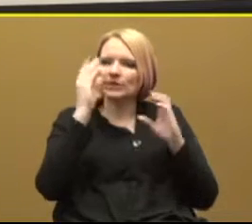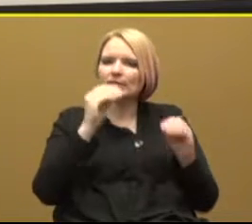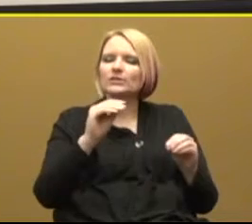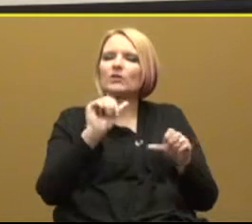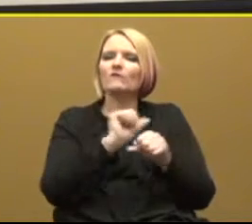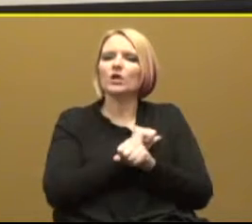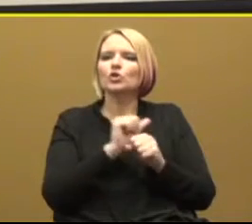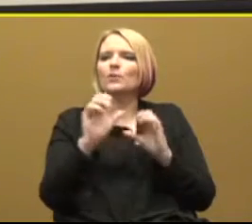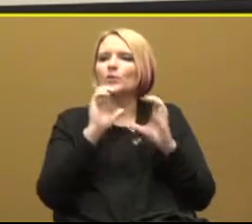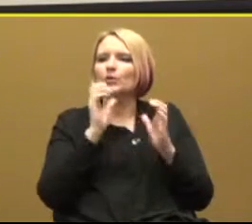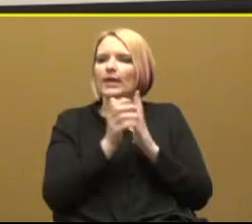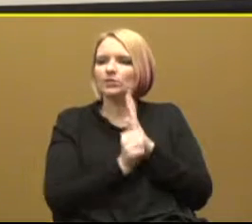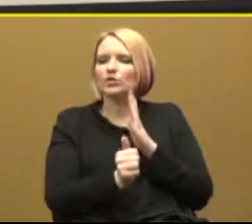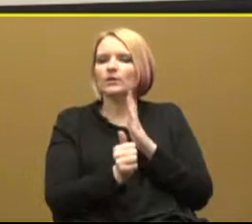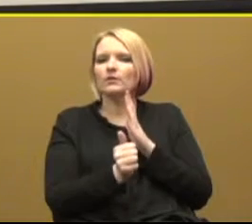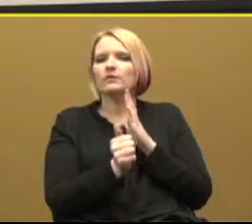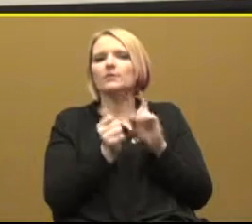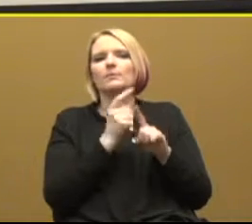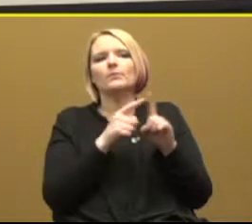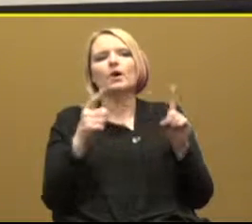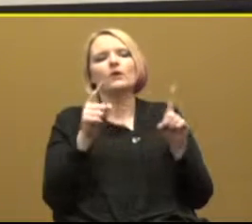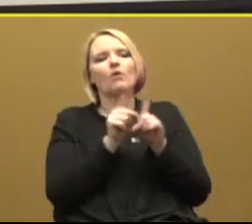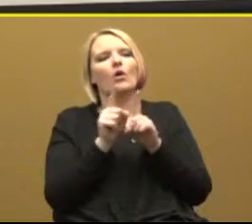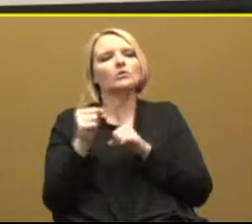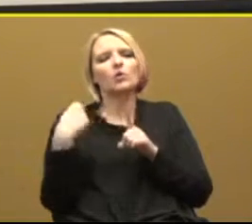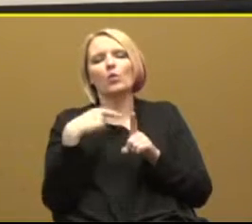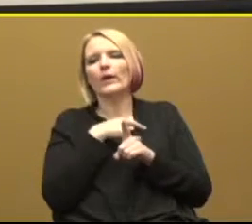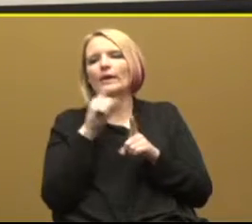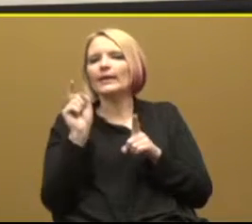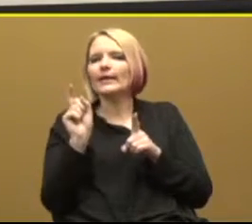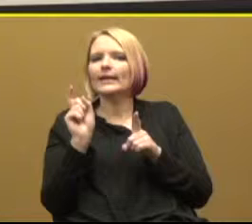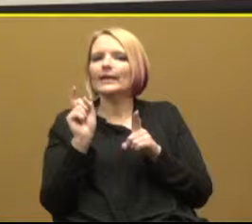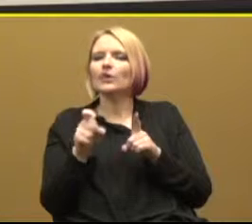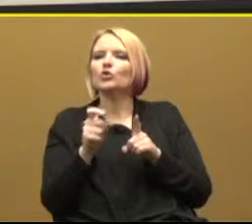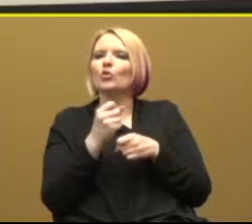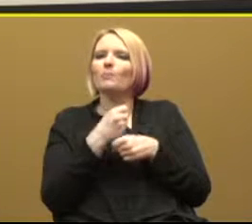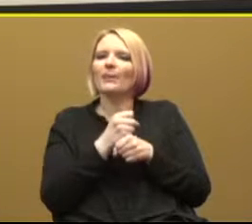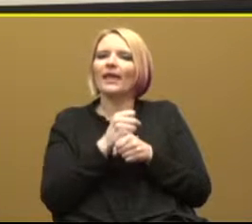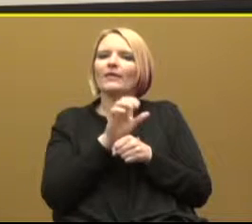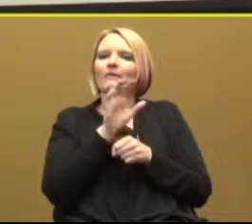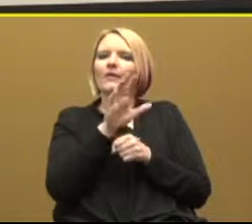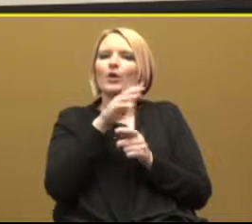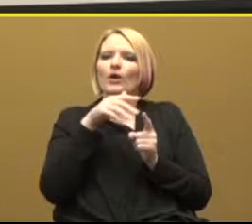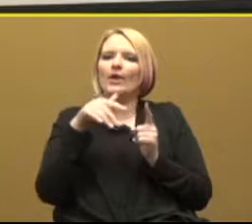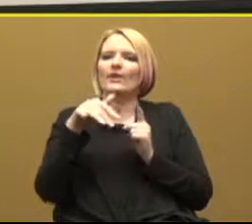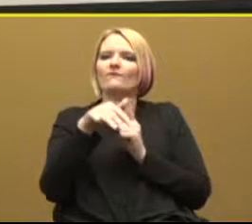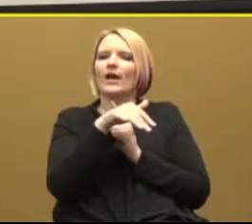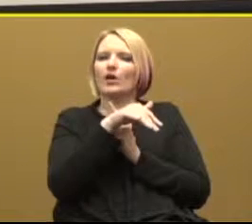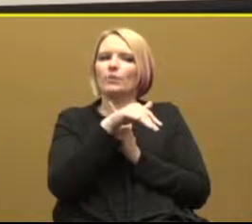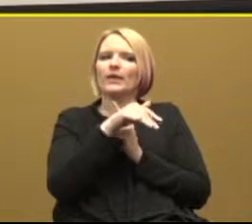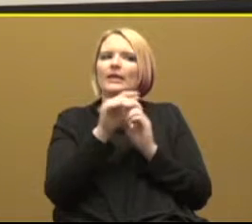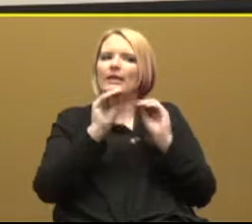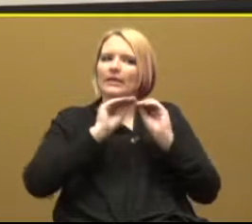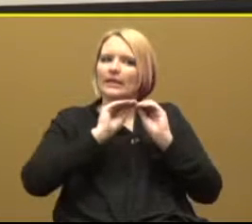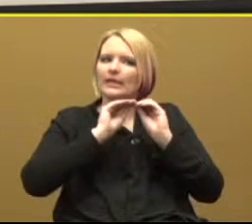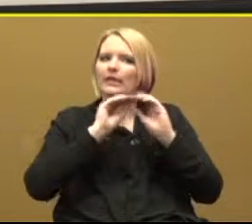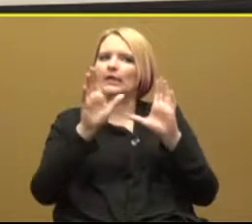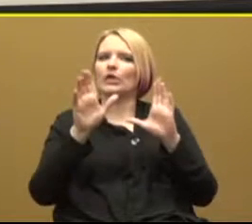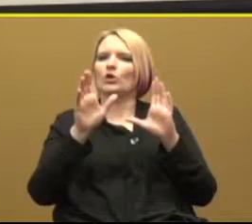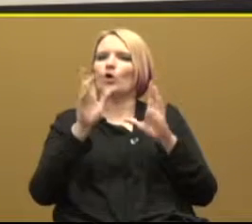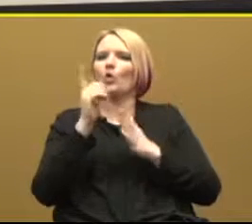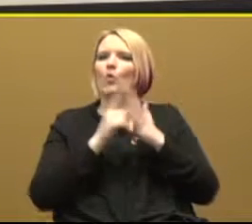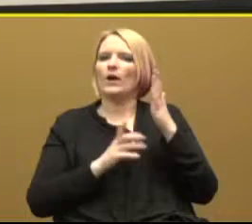functional communication skills, but we also need to make their environment, make it very clear what